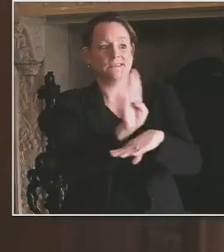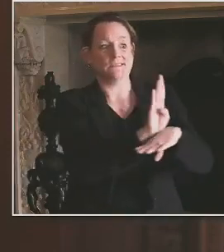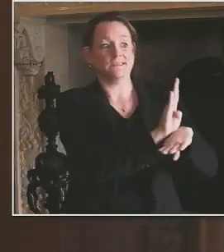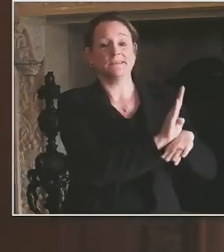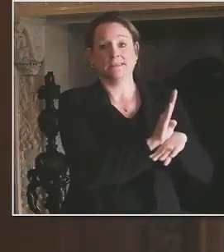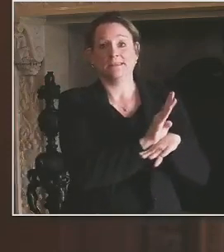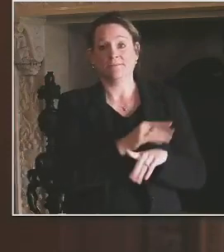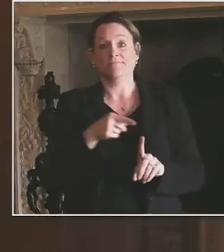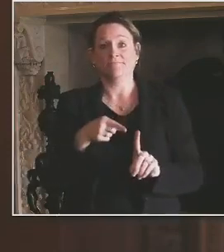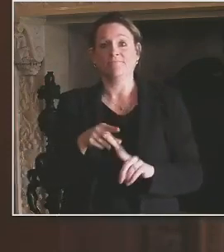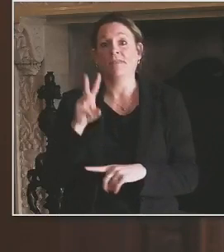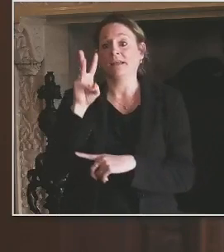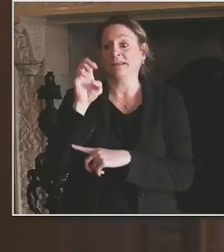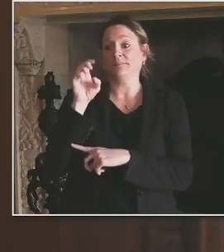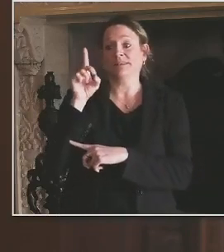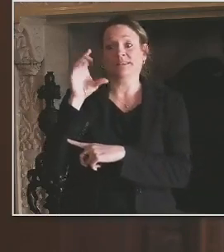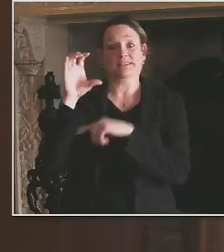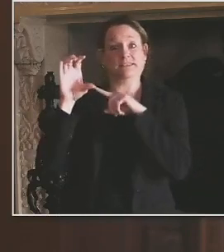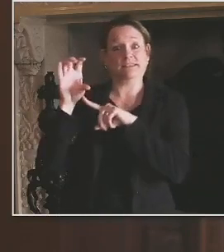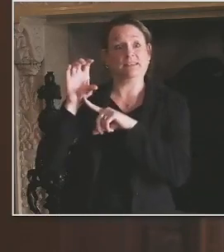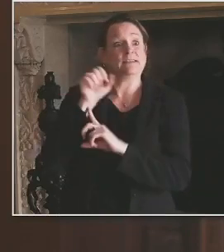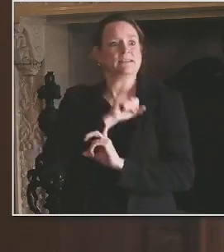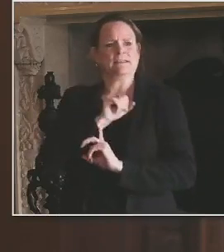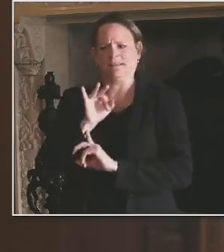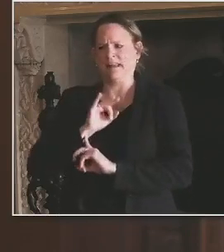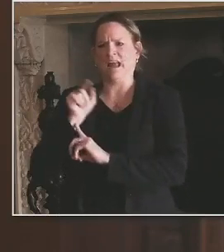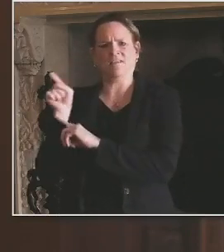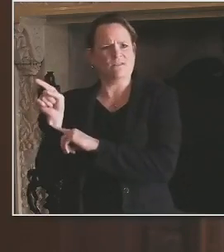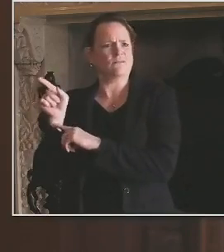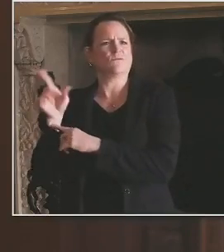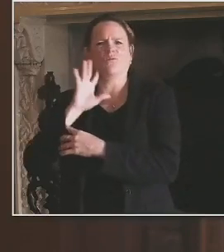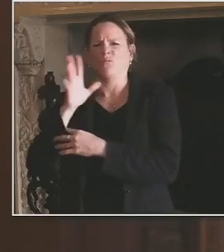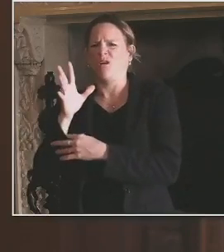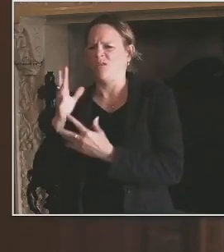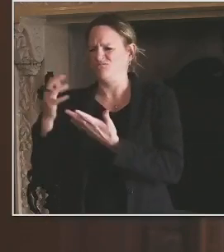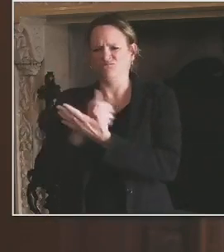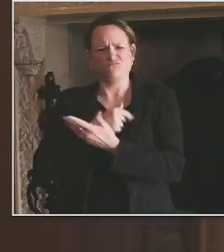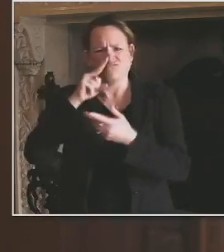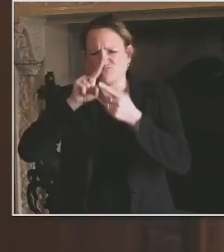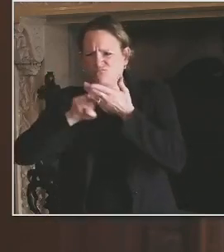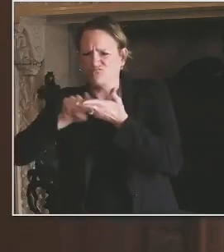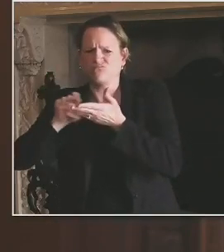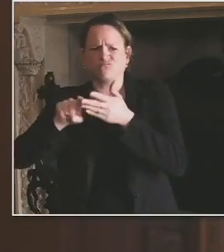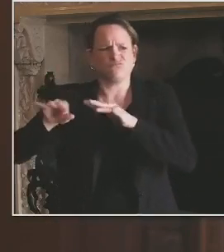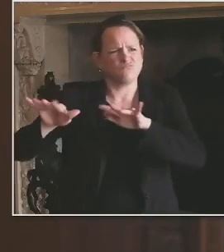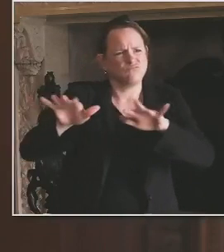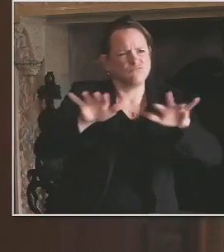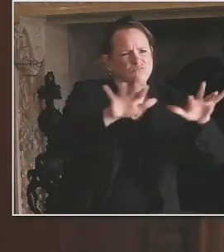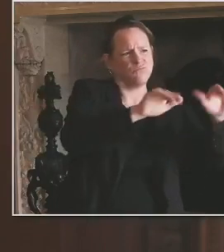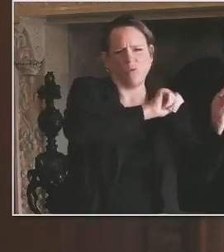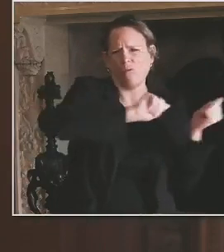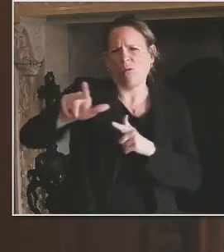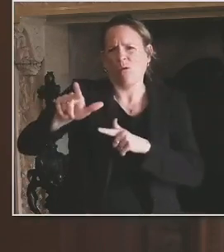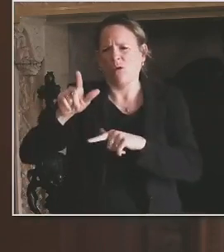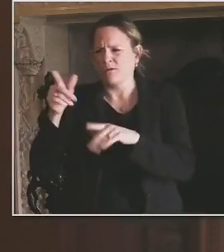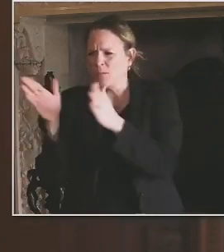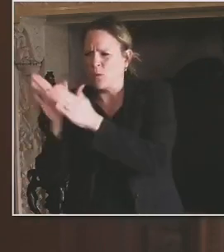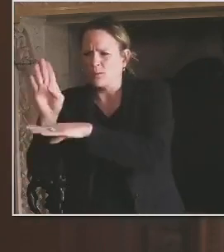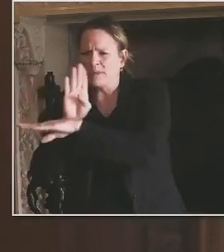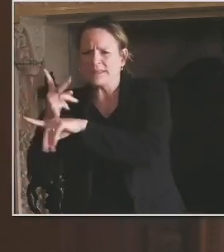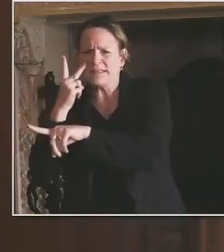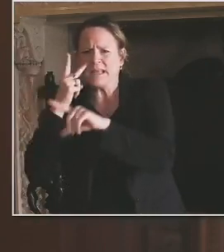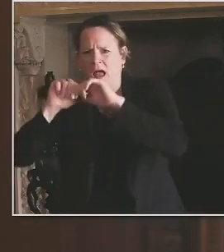information with individual businesses as quickly as possible and hope to have everything completed by the end of summer. If you applied for the